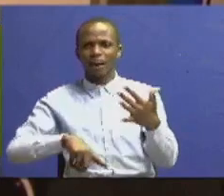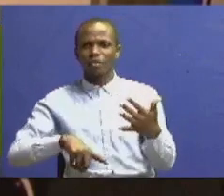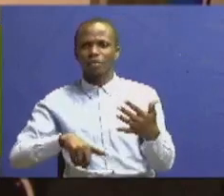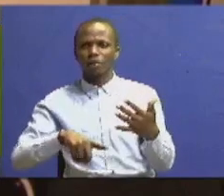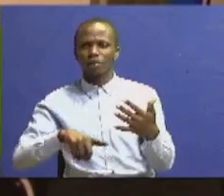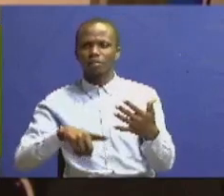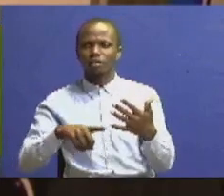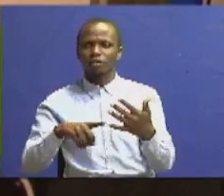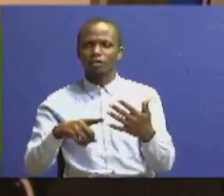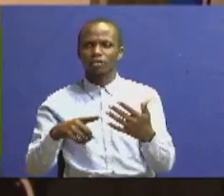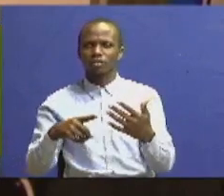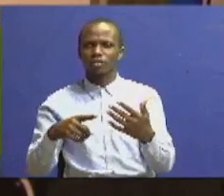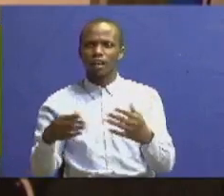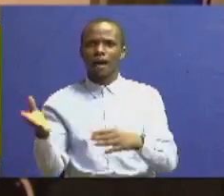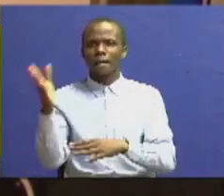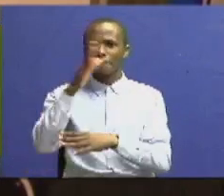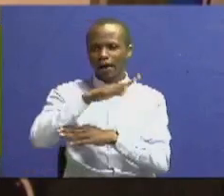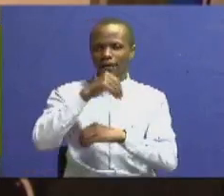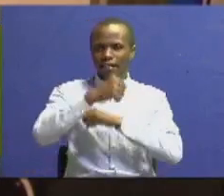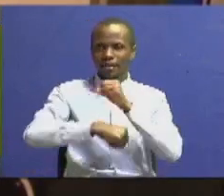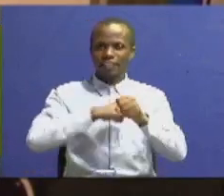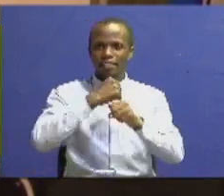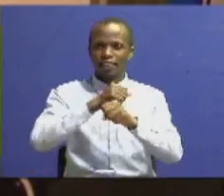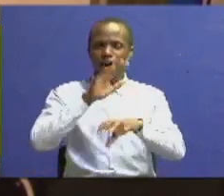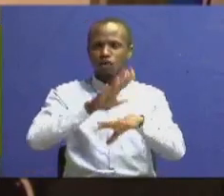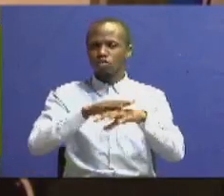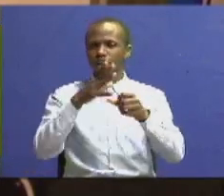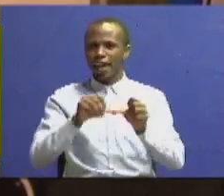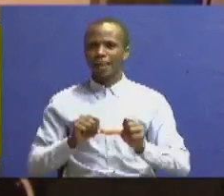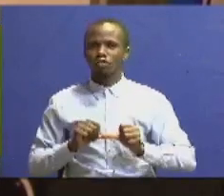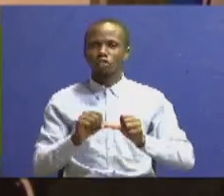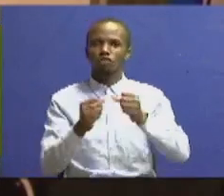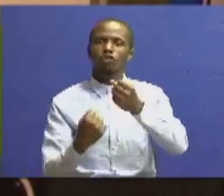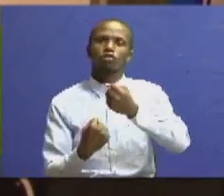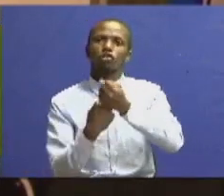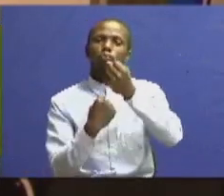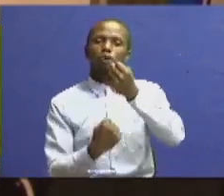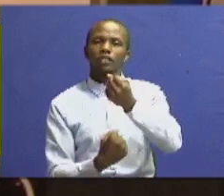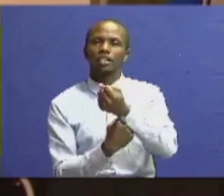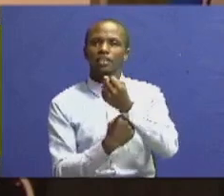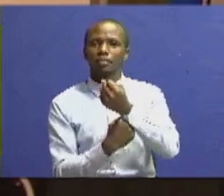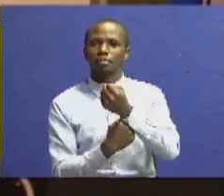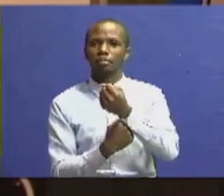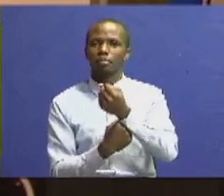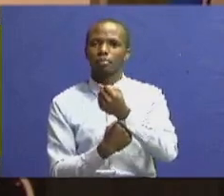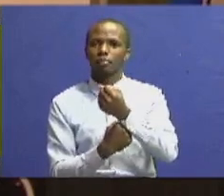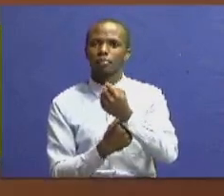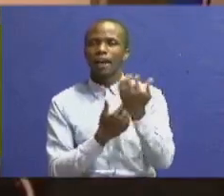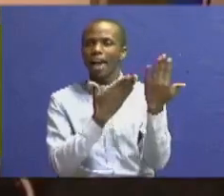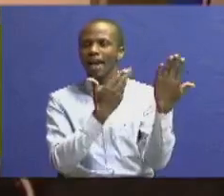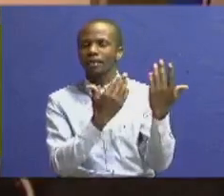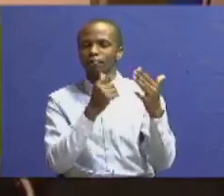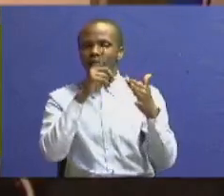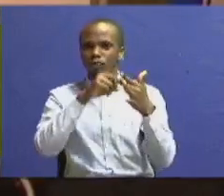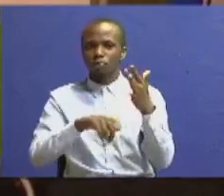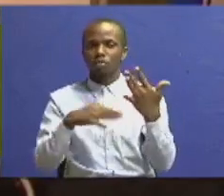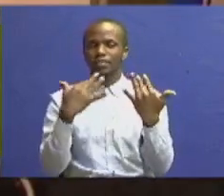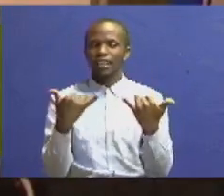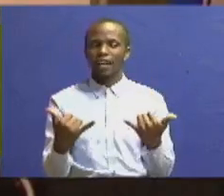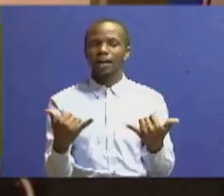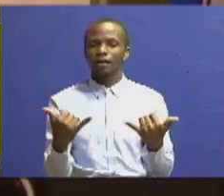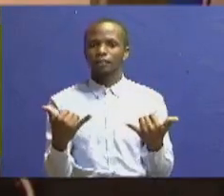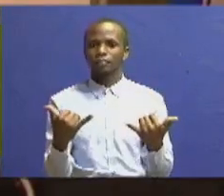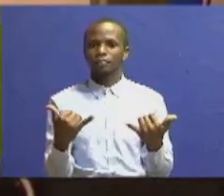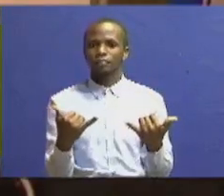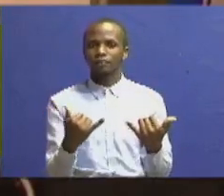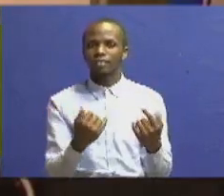it back here for good, and we'll continue sponsorship. What do we expect?